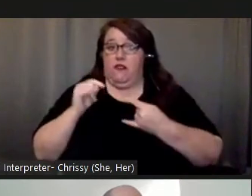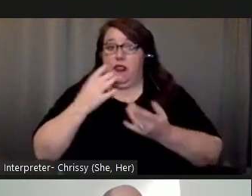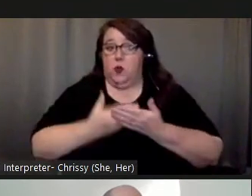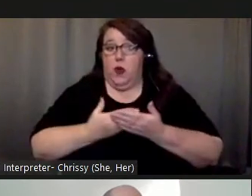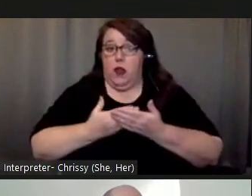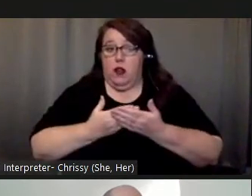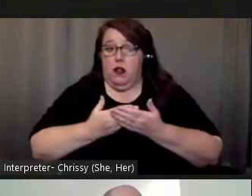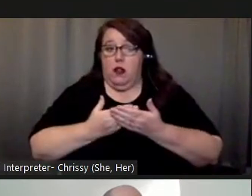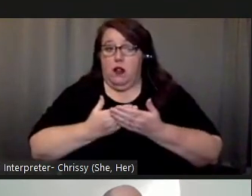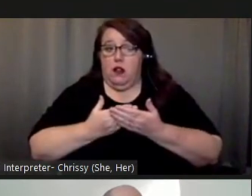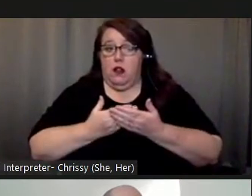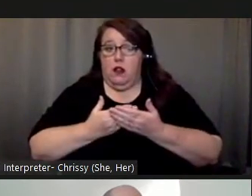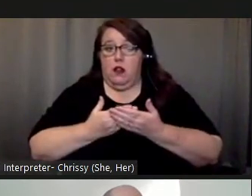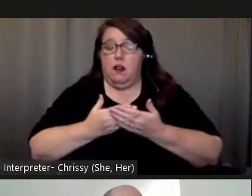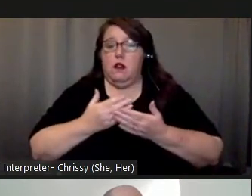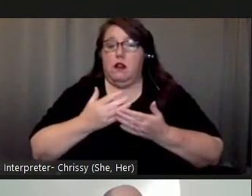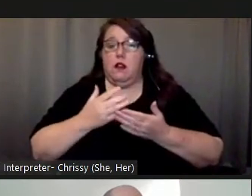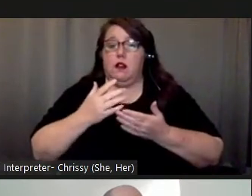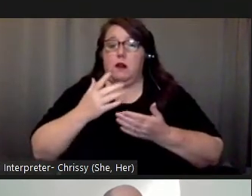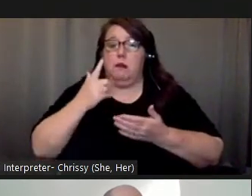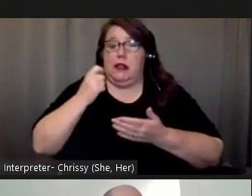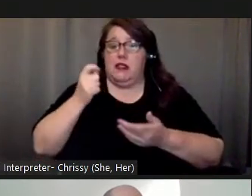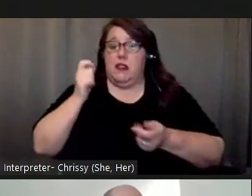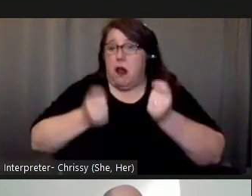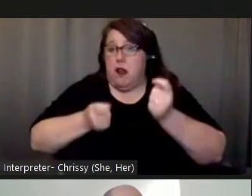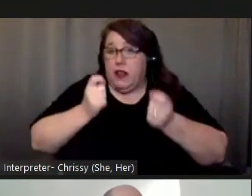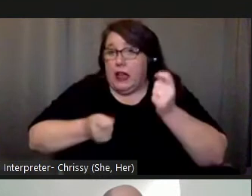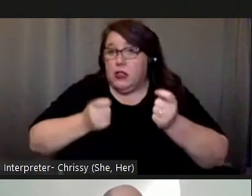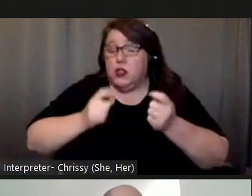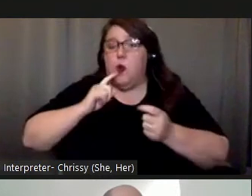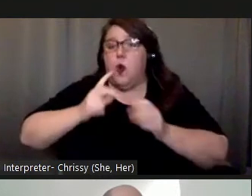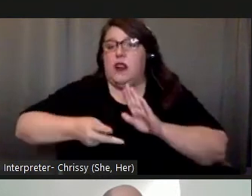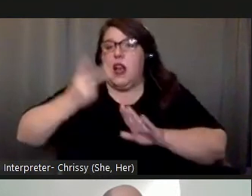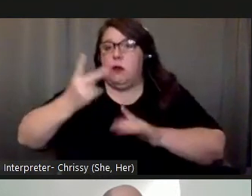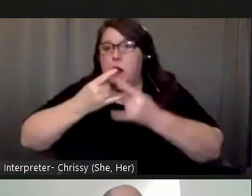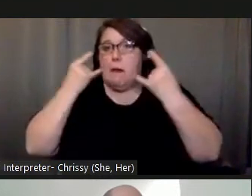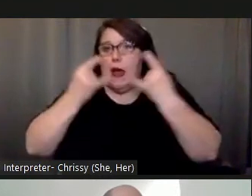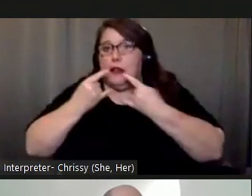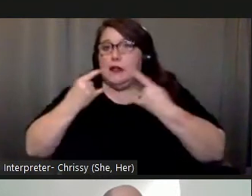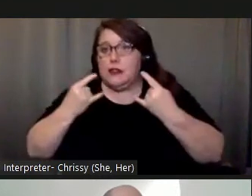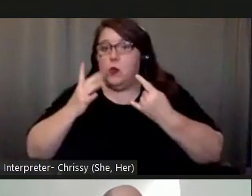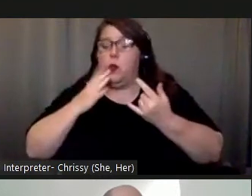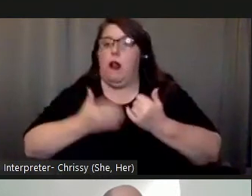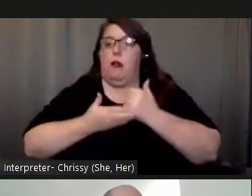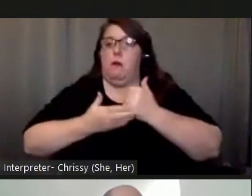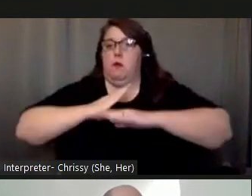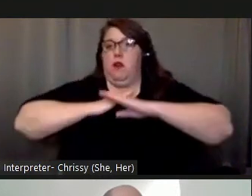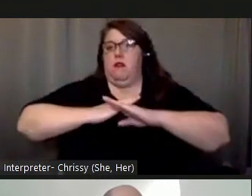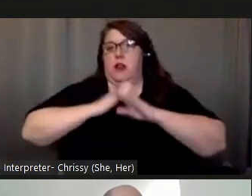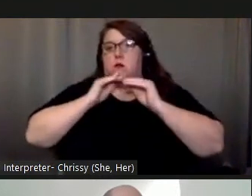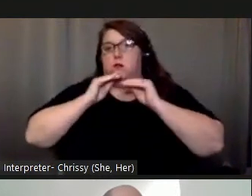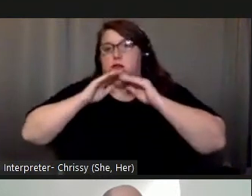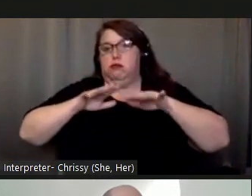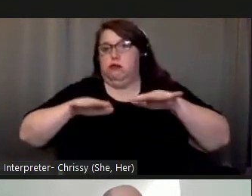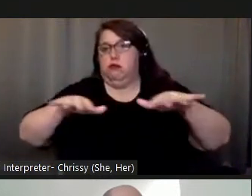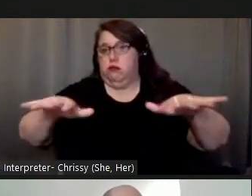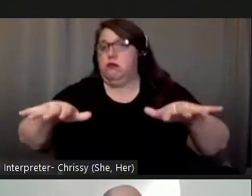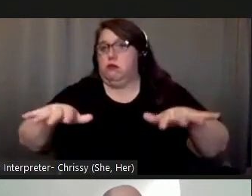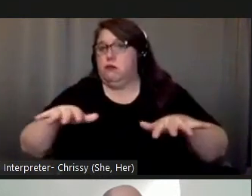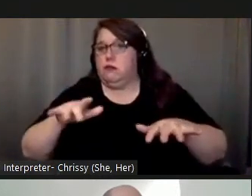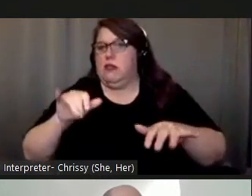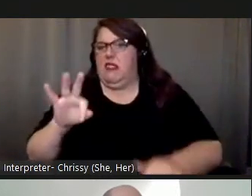the modification you've made or a doubling of the mask, you will help prevent the spread of aerosols that